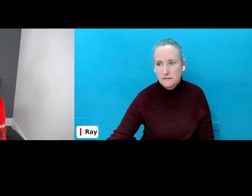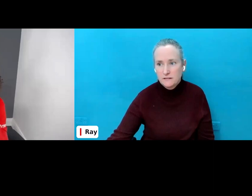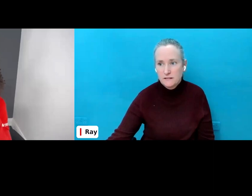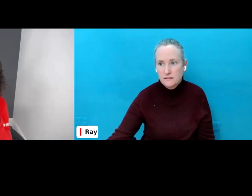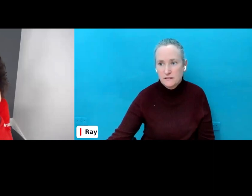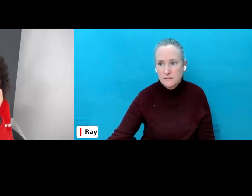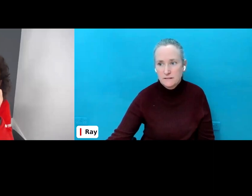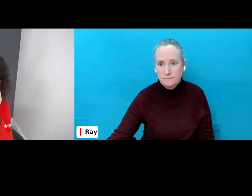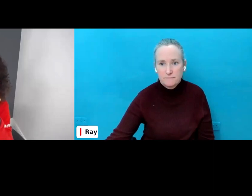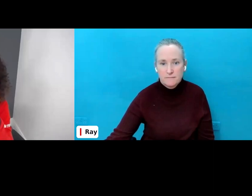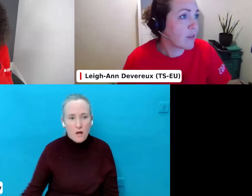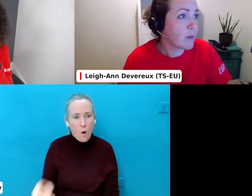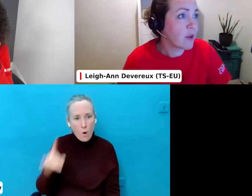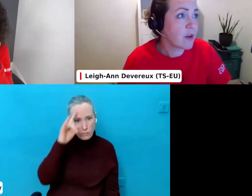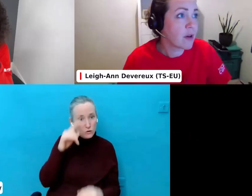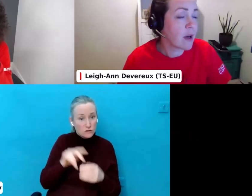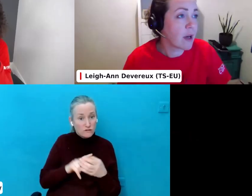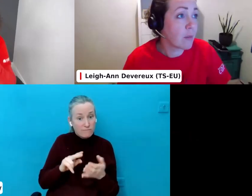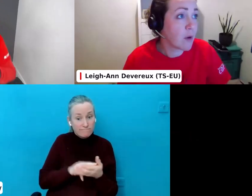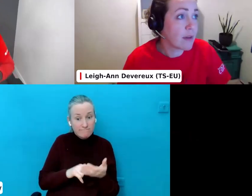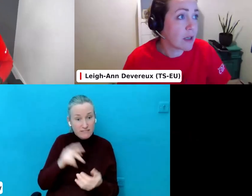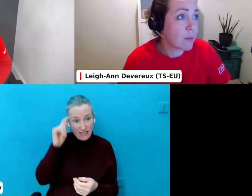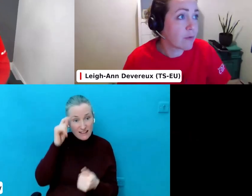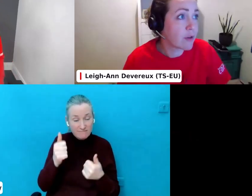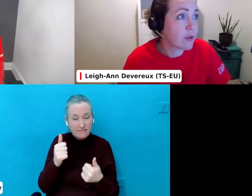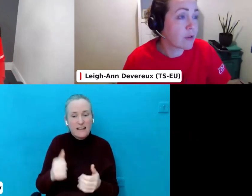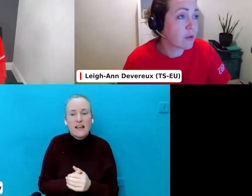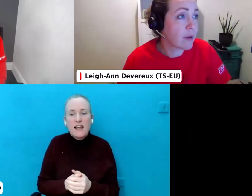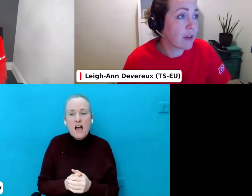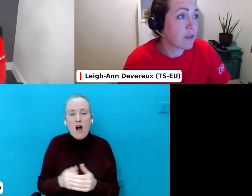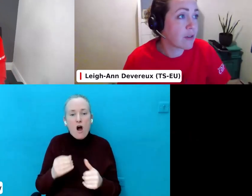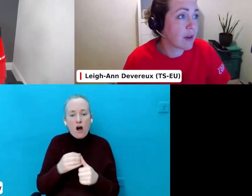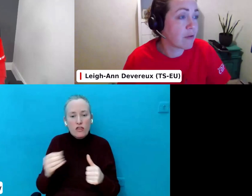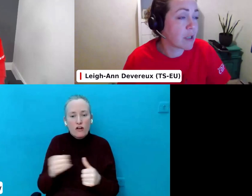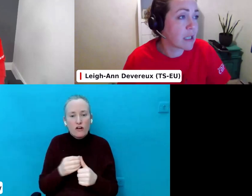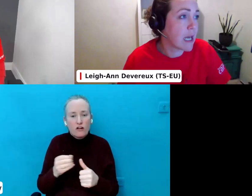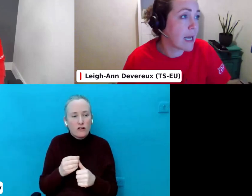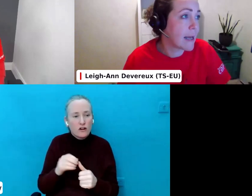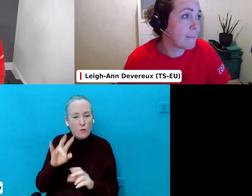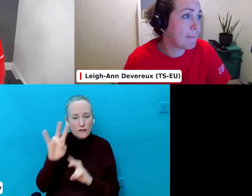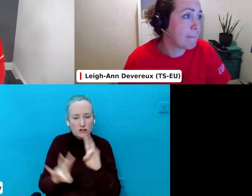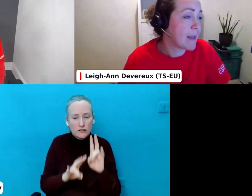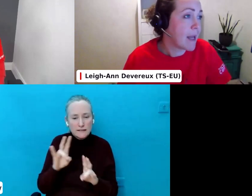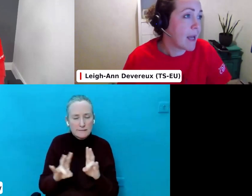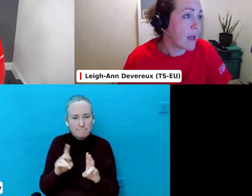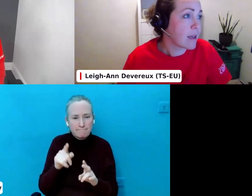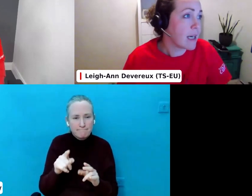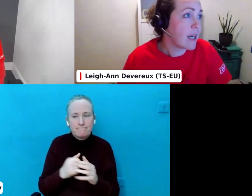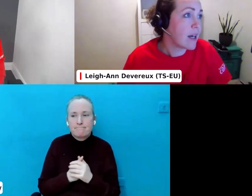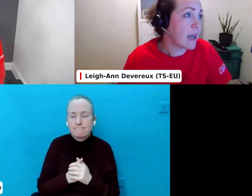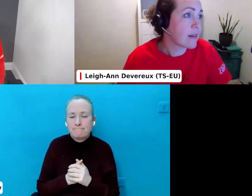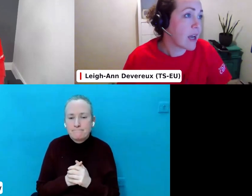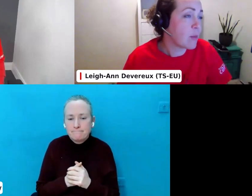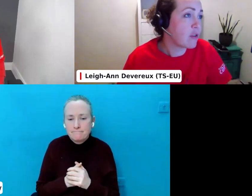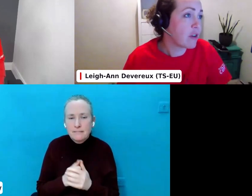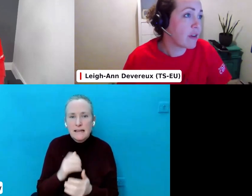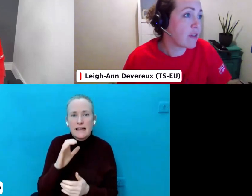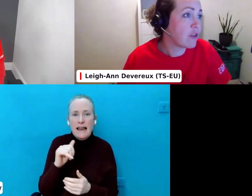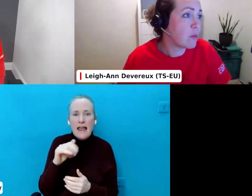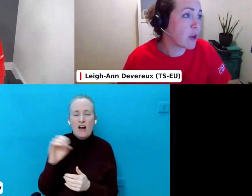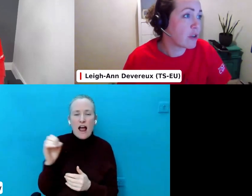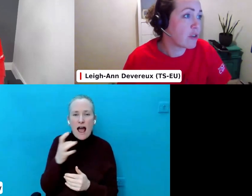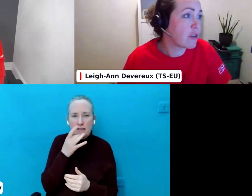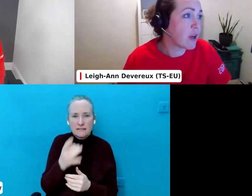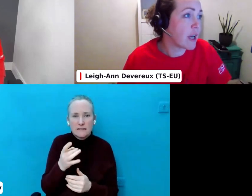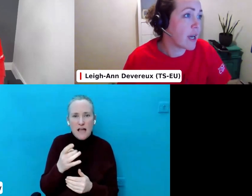there. Some other mostly upvoted questions, Avril. Claire asked, how much